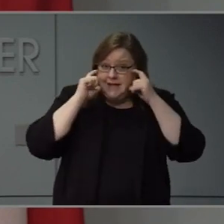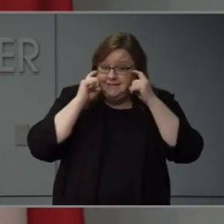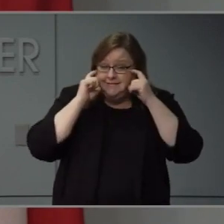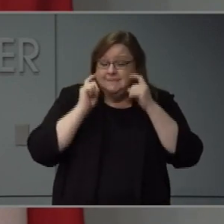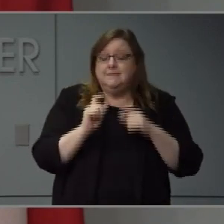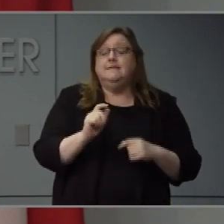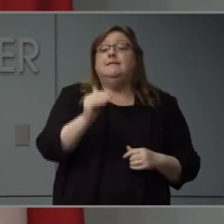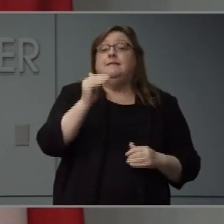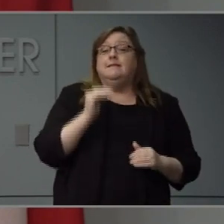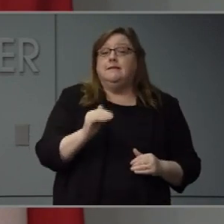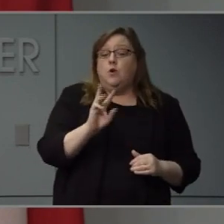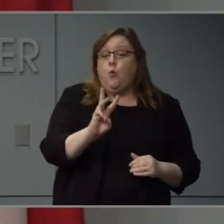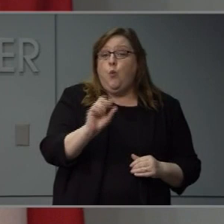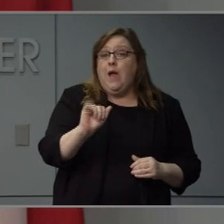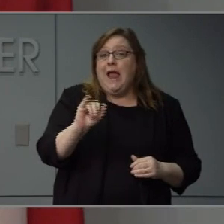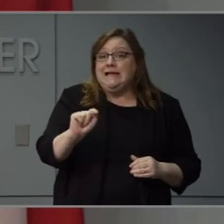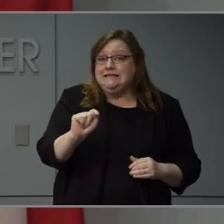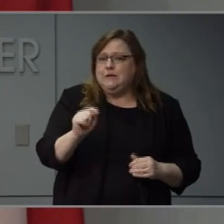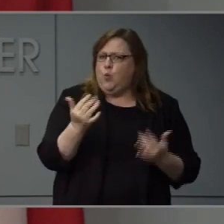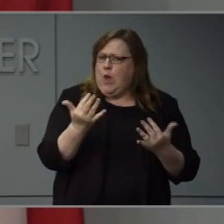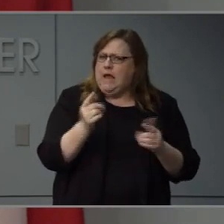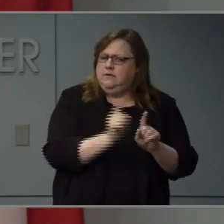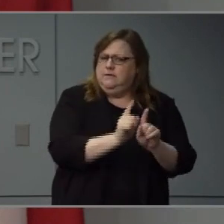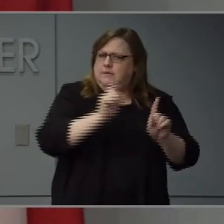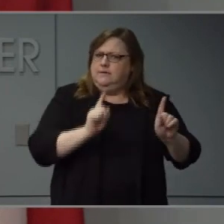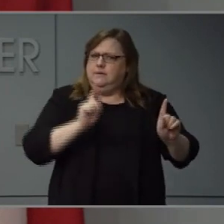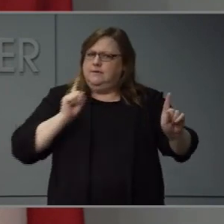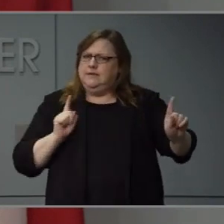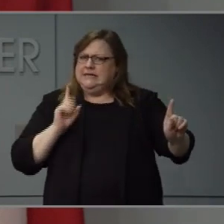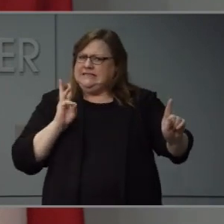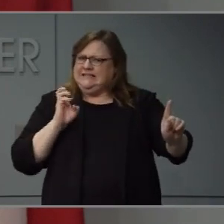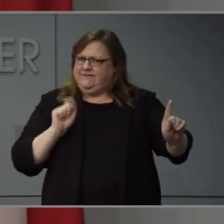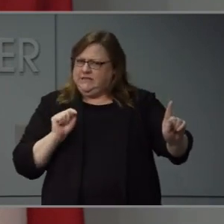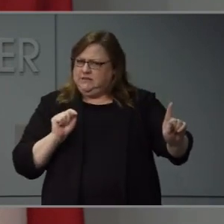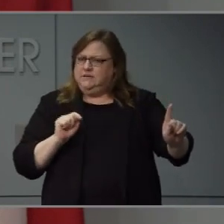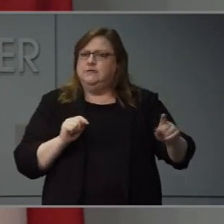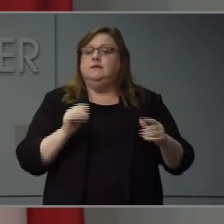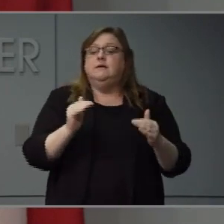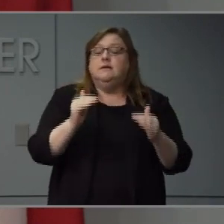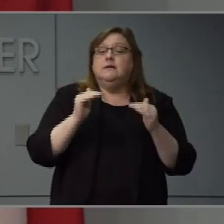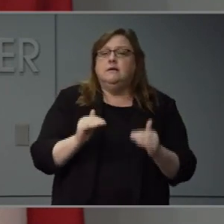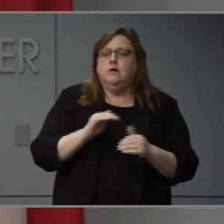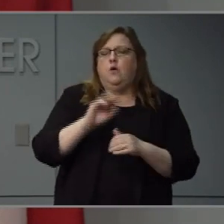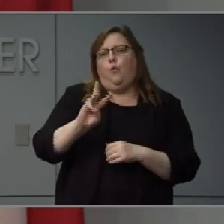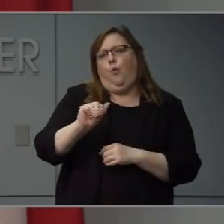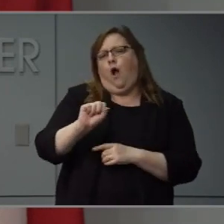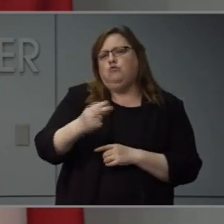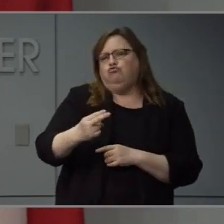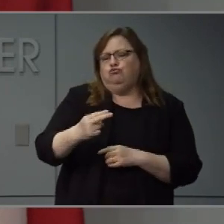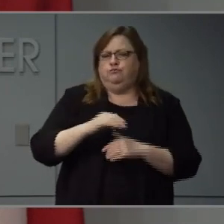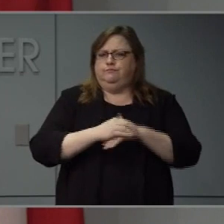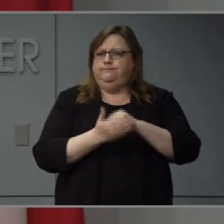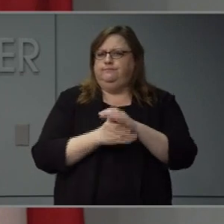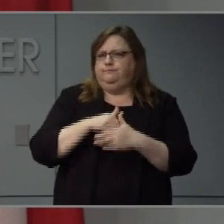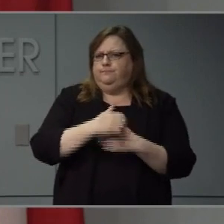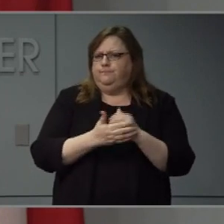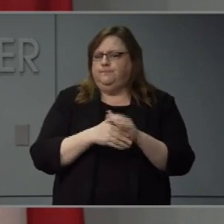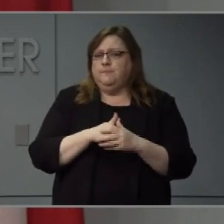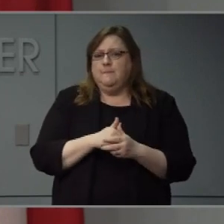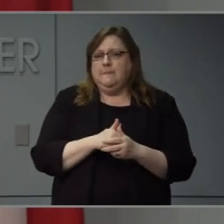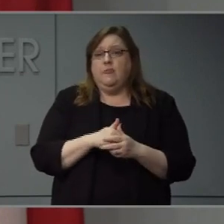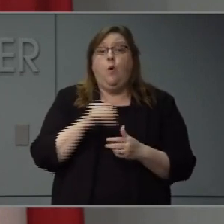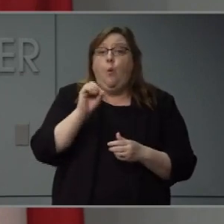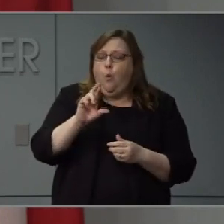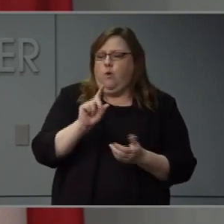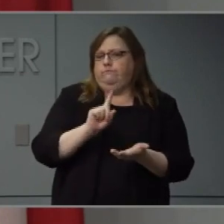I'm so proud of how North Carolinians have joined together to confront this crisis. Your collective actions have saved lives.